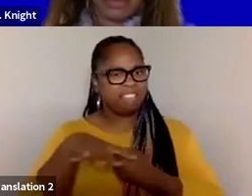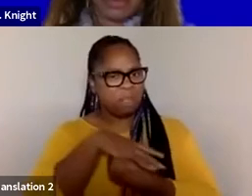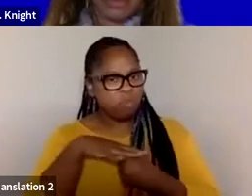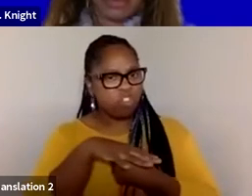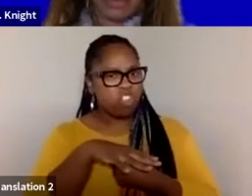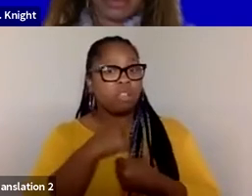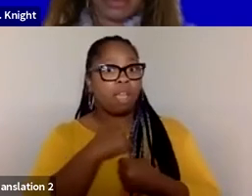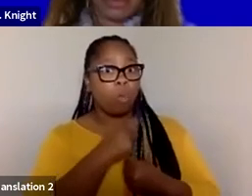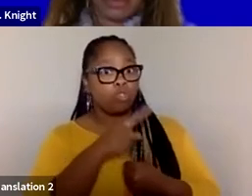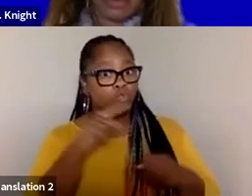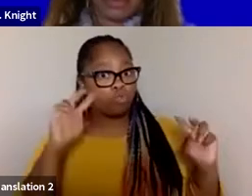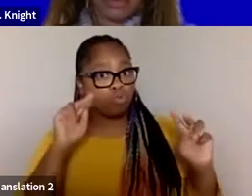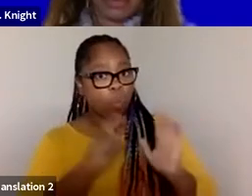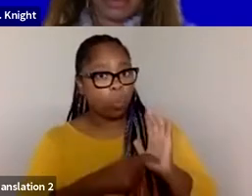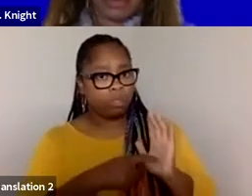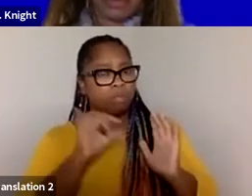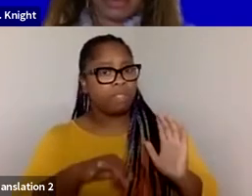to your attention that not only did the